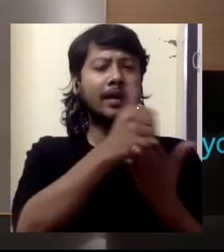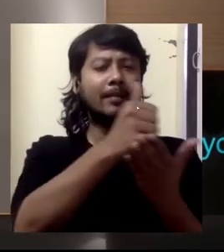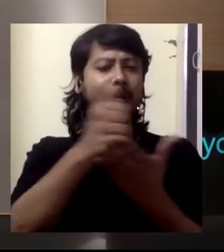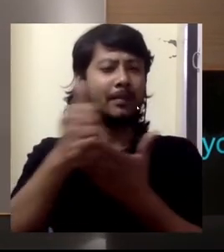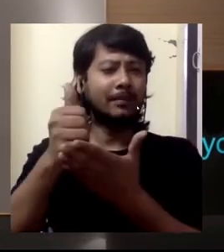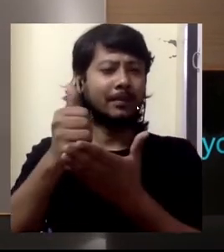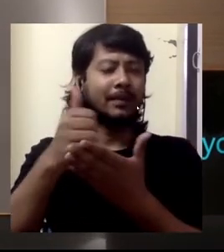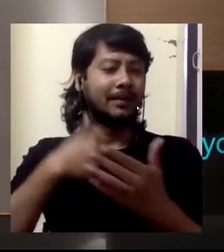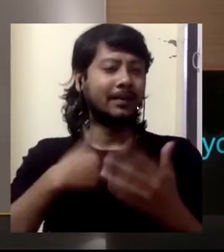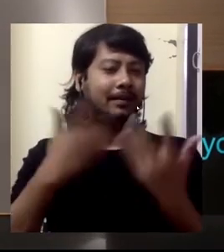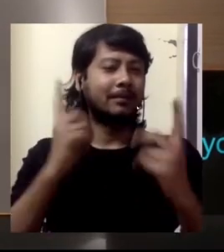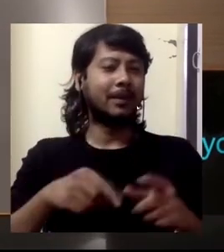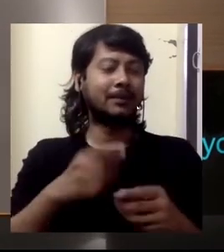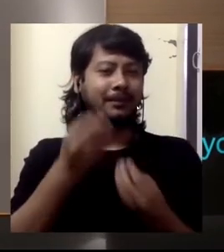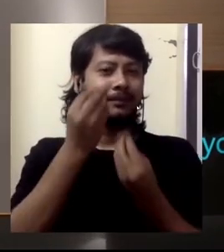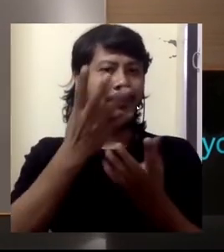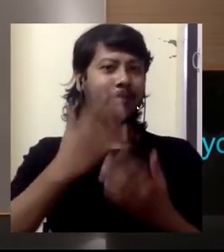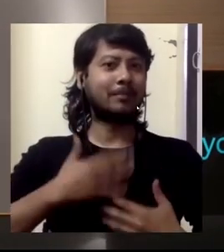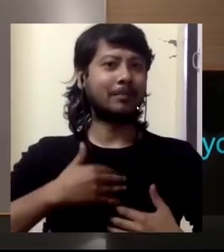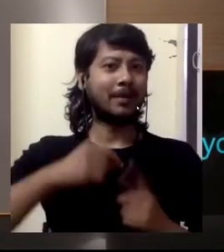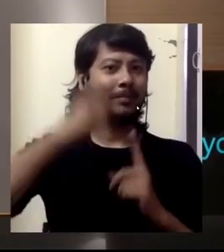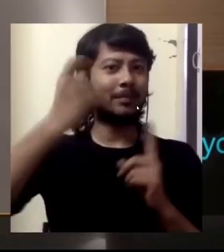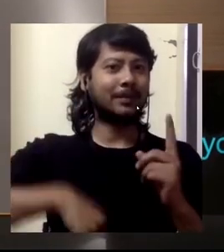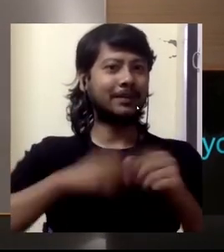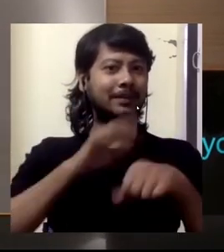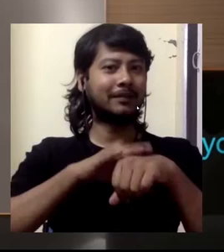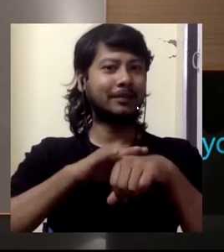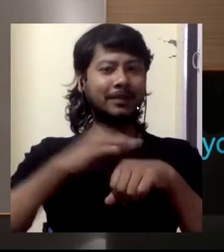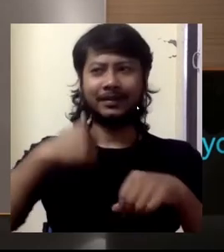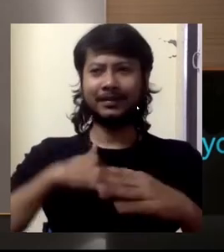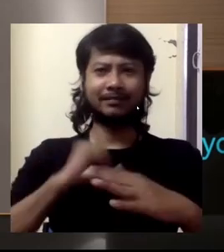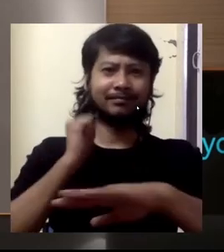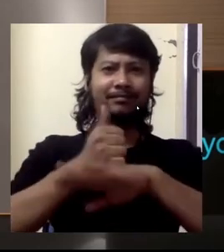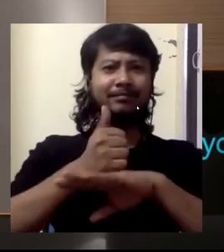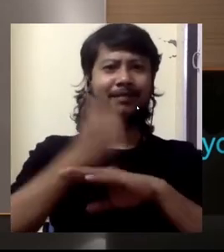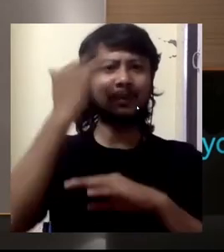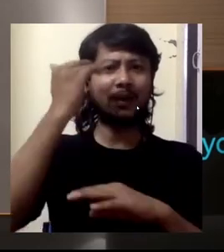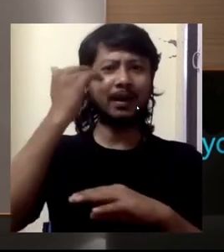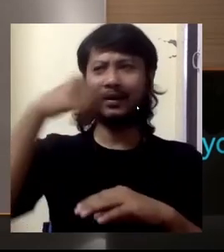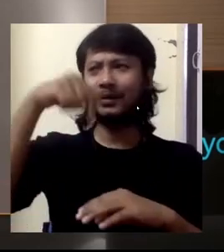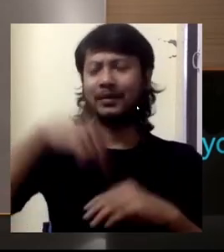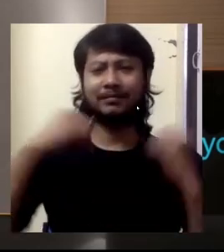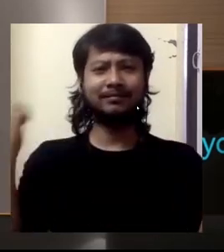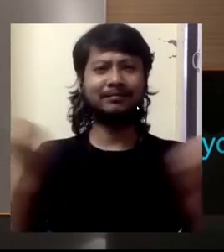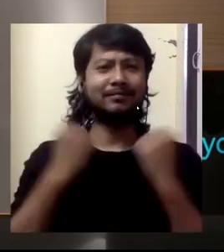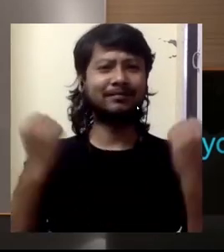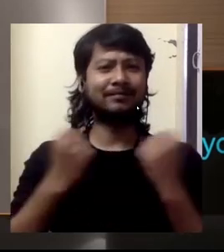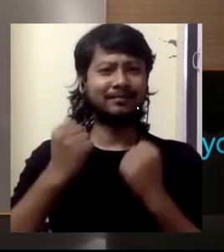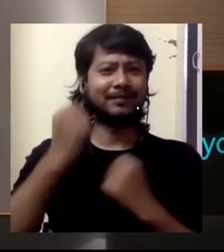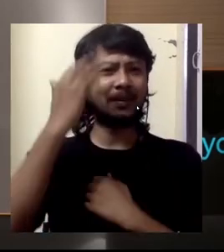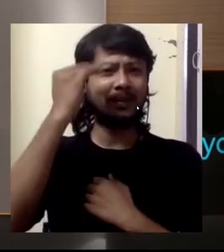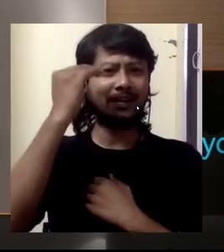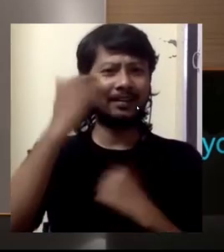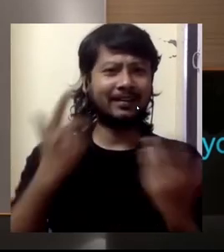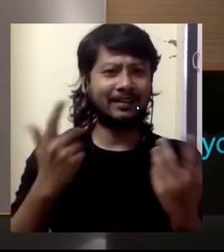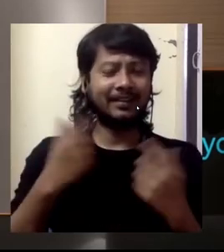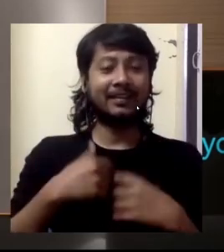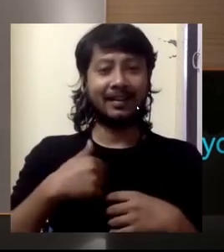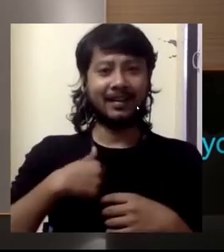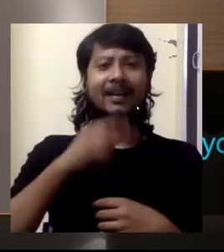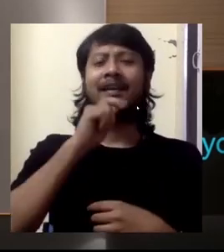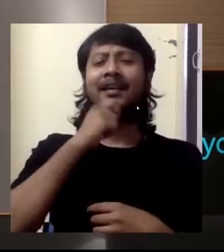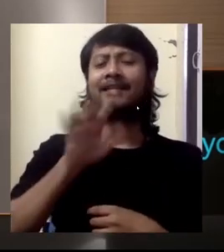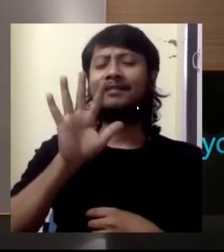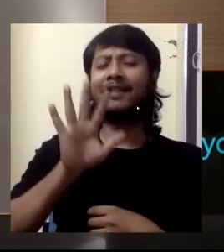My mental health story, my inspiration for doing what I do today. When I was 5 years old, my mother started showing signs of